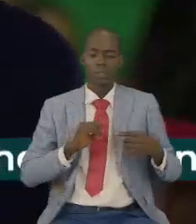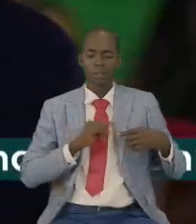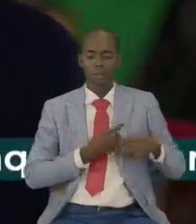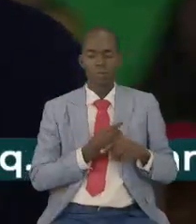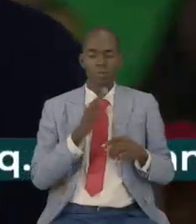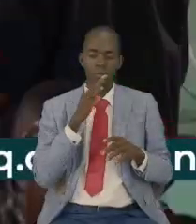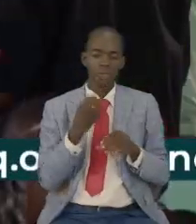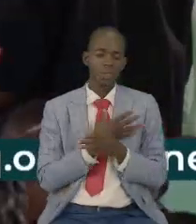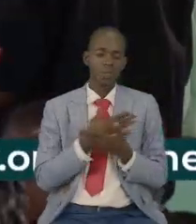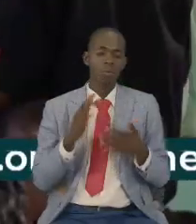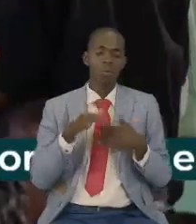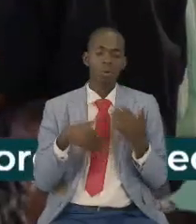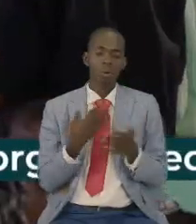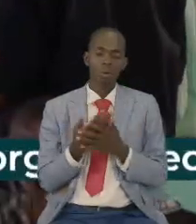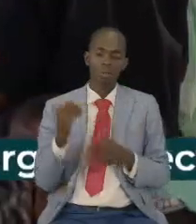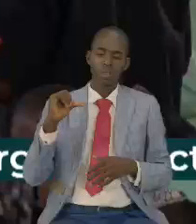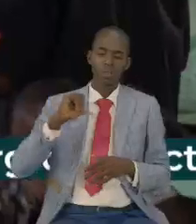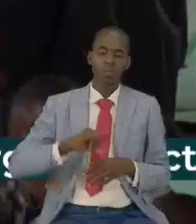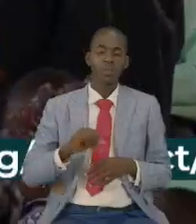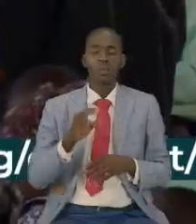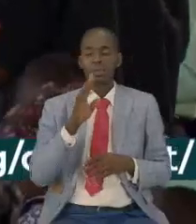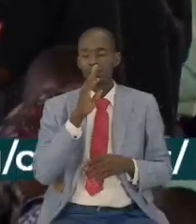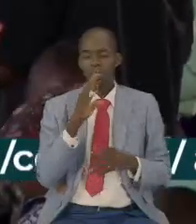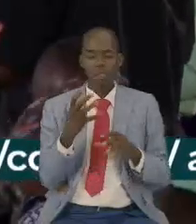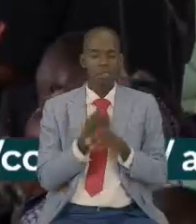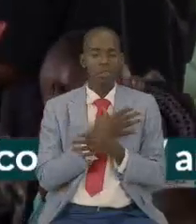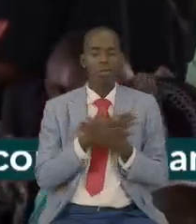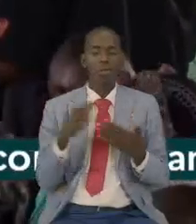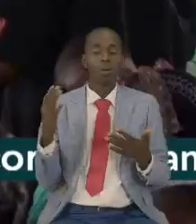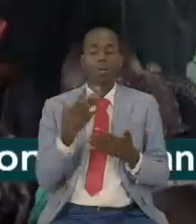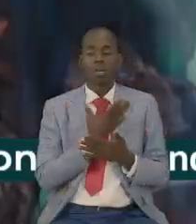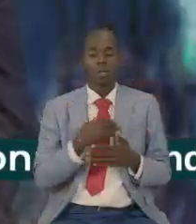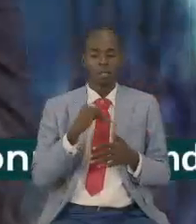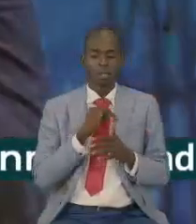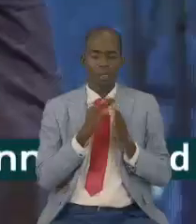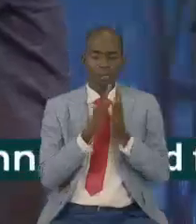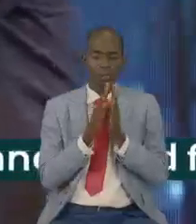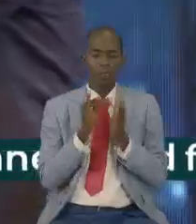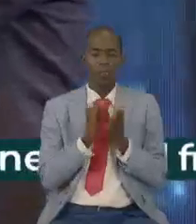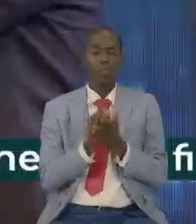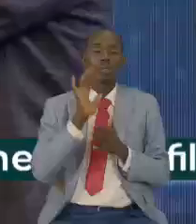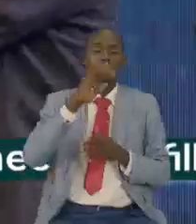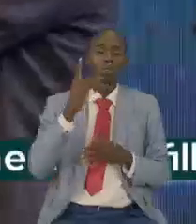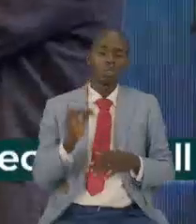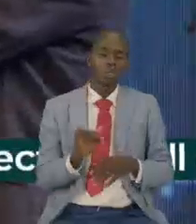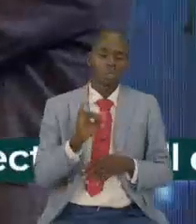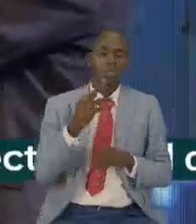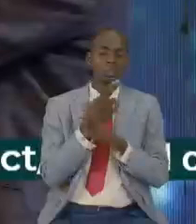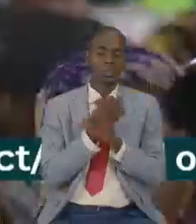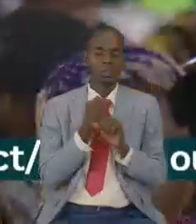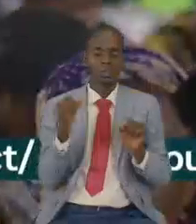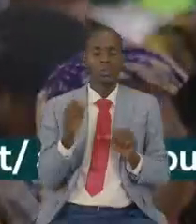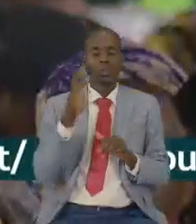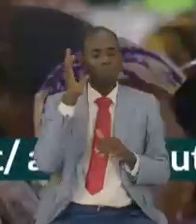be taken away. And I pray your eternal redemption will come to every one of them right